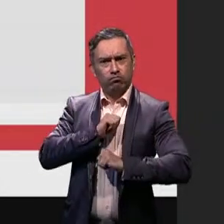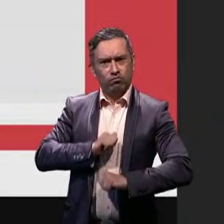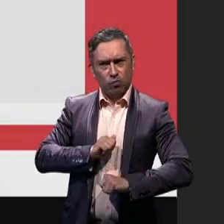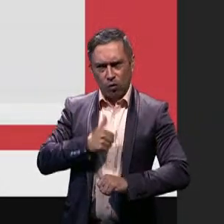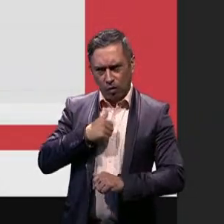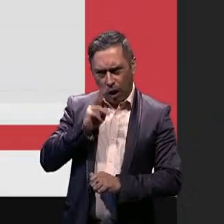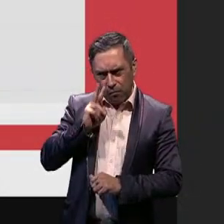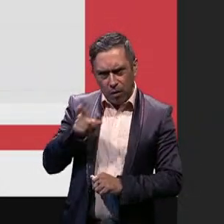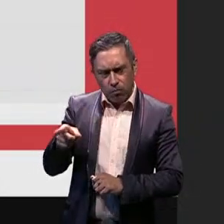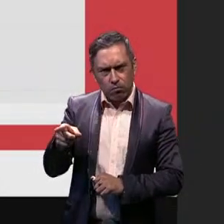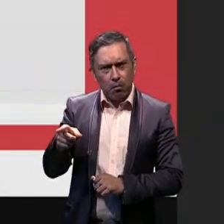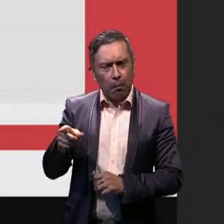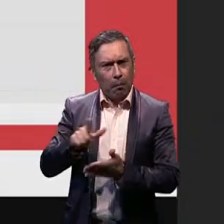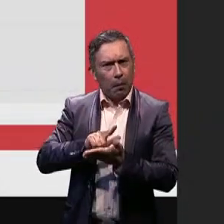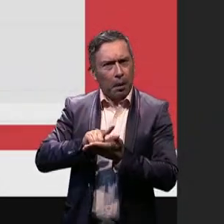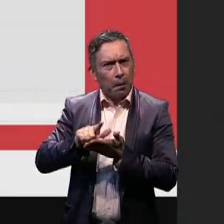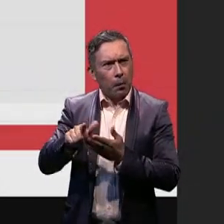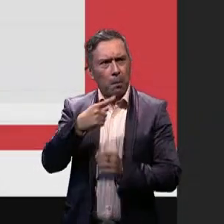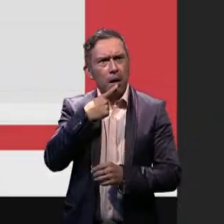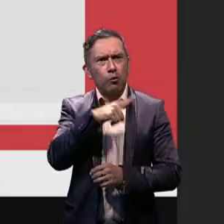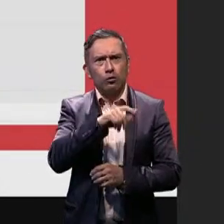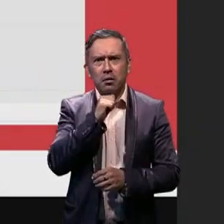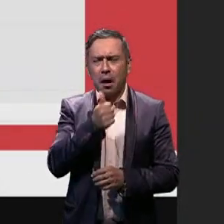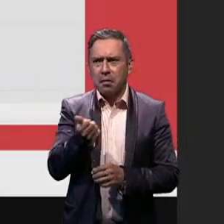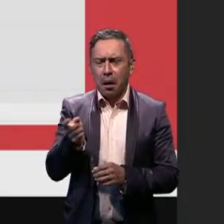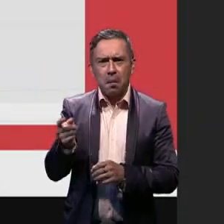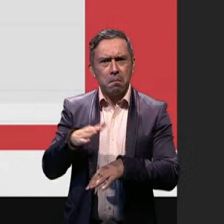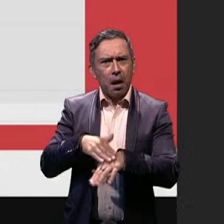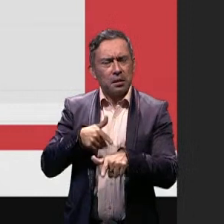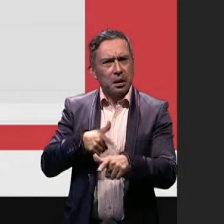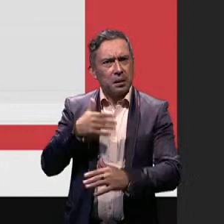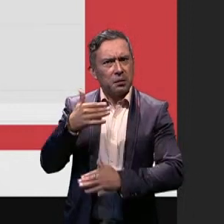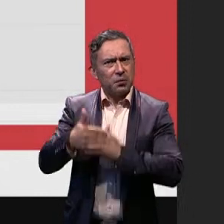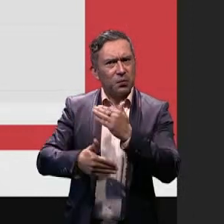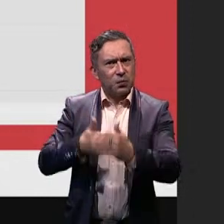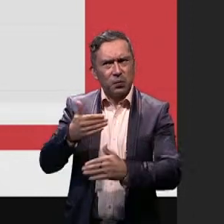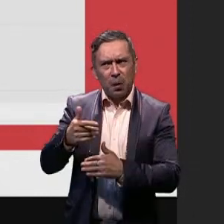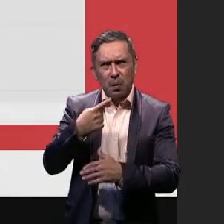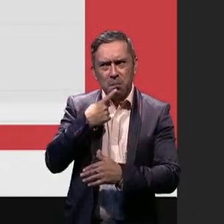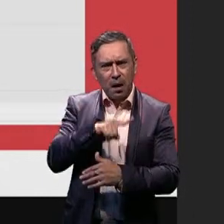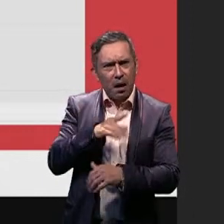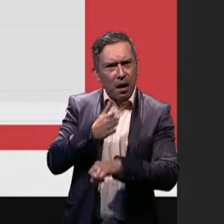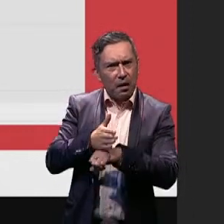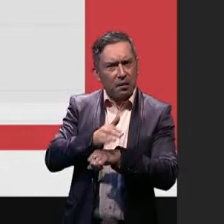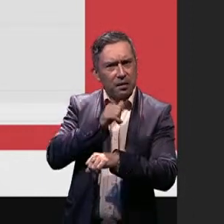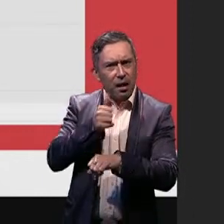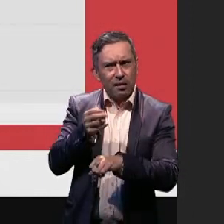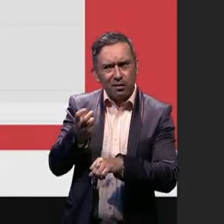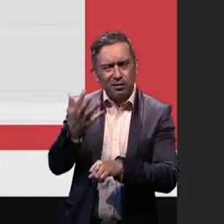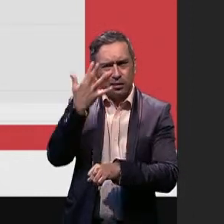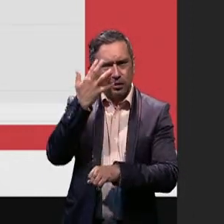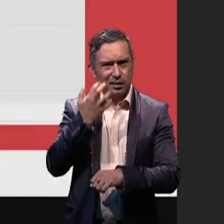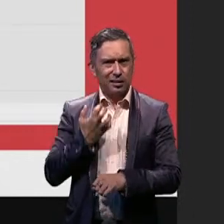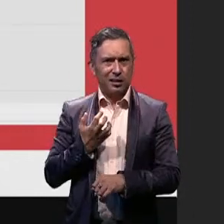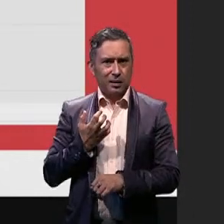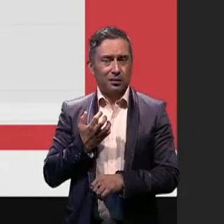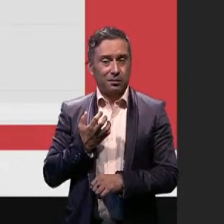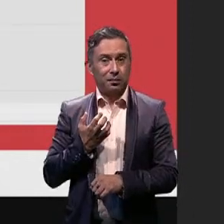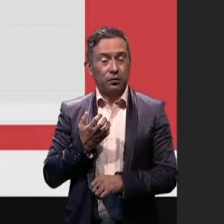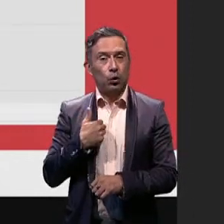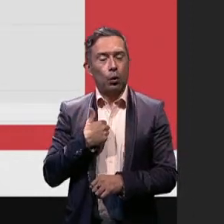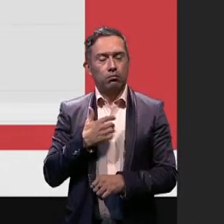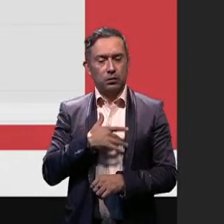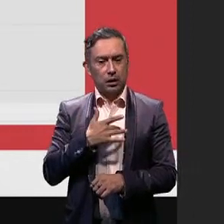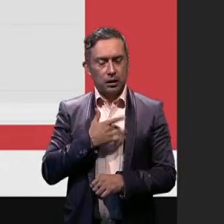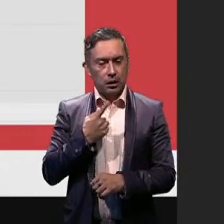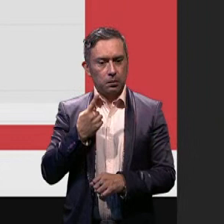have a positive note to end a lot of this on, other than there is a good resource to kind of keep an eye on what's happening in the United